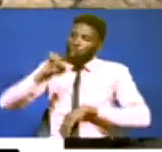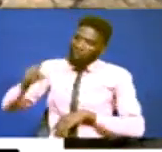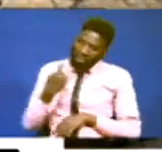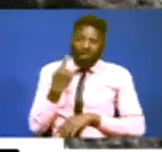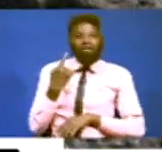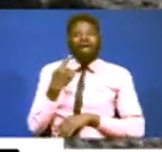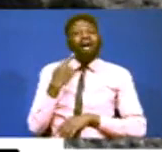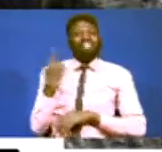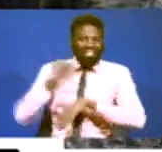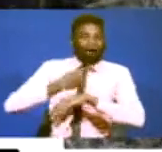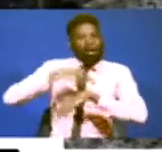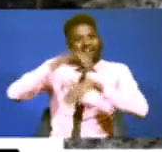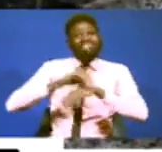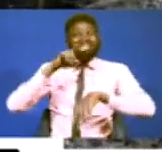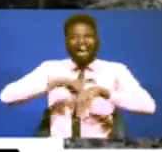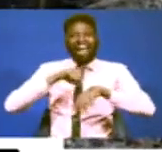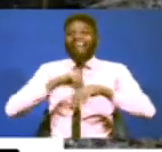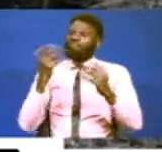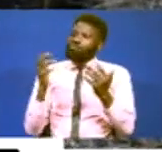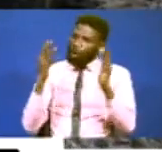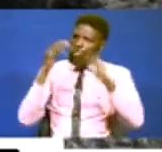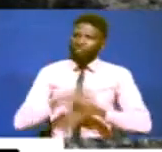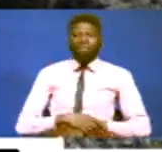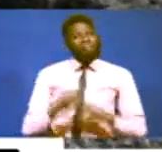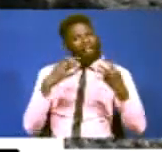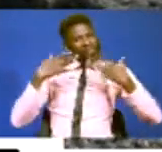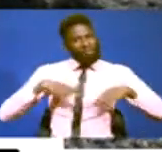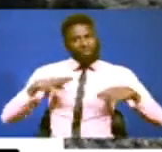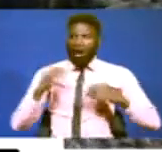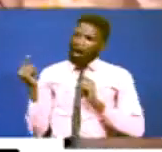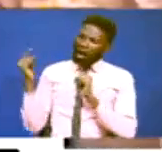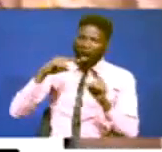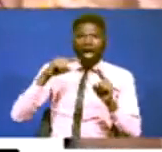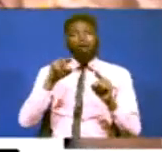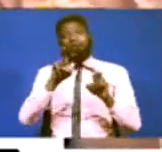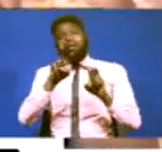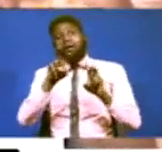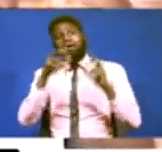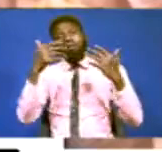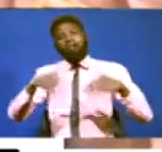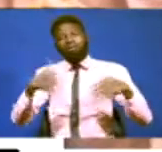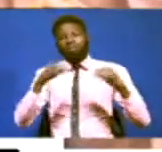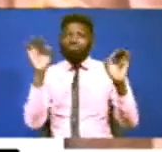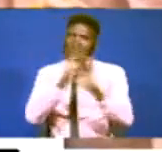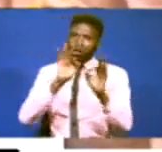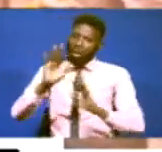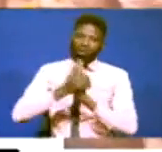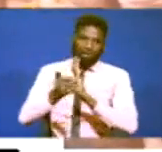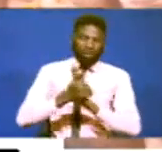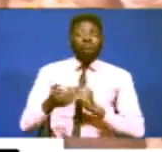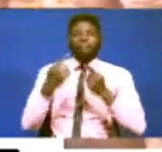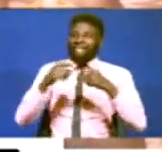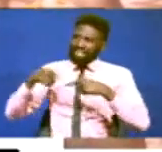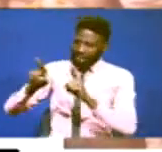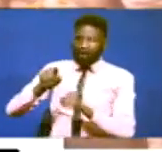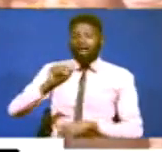seasons. Most tourists are mesmerized by his prowess. Kiptui hopes that this endeavor will bring forth greater